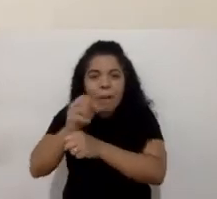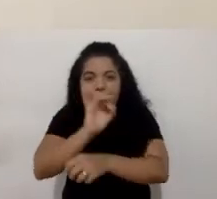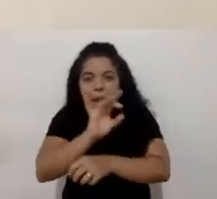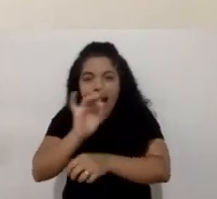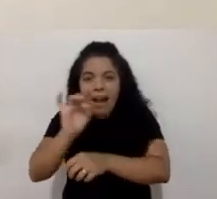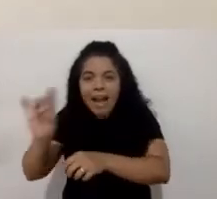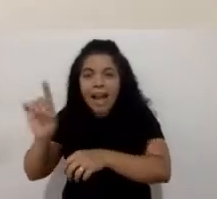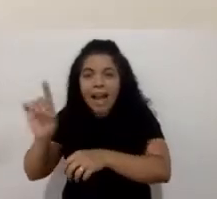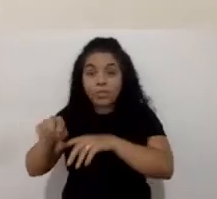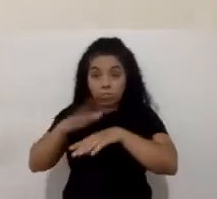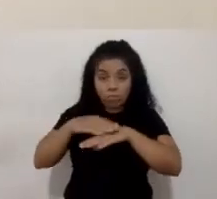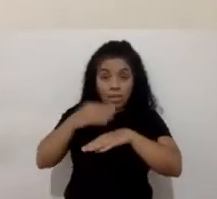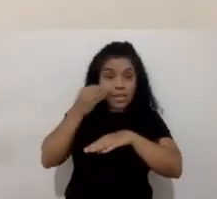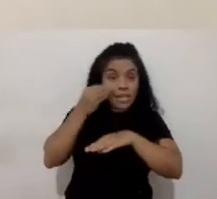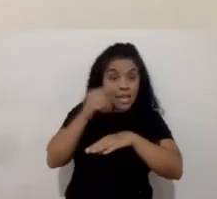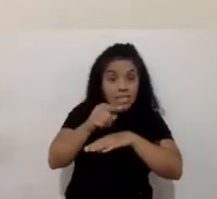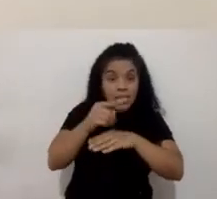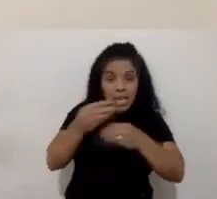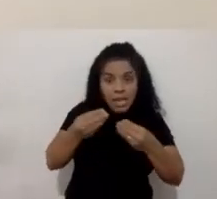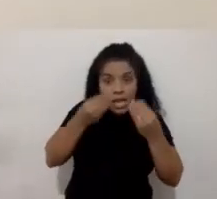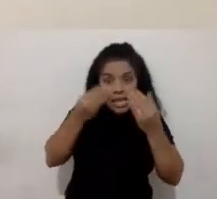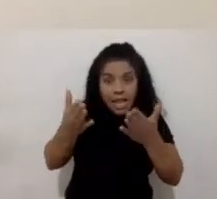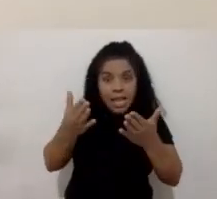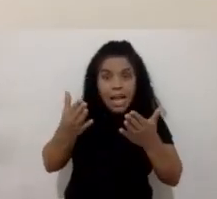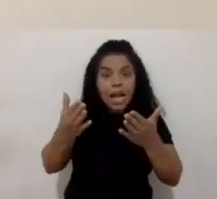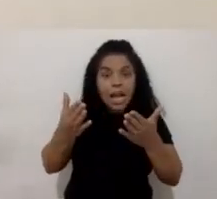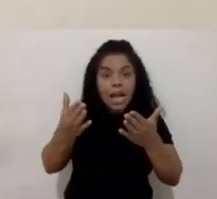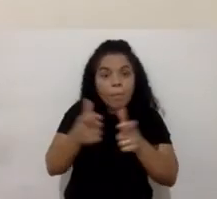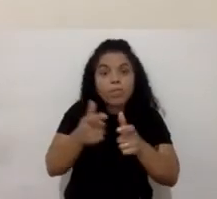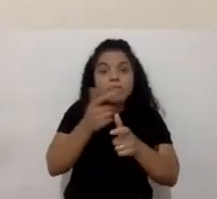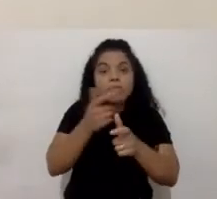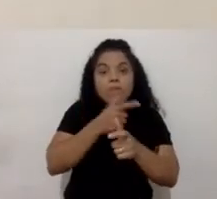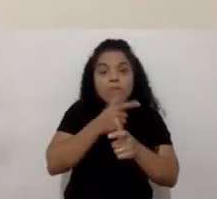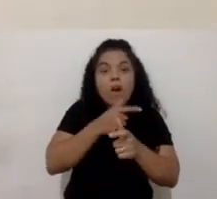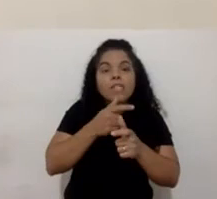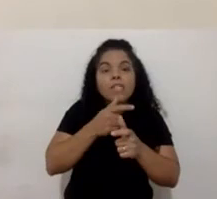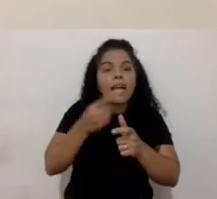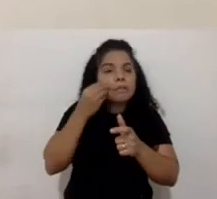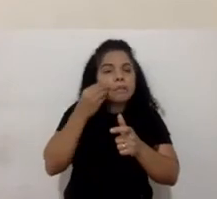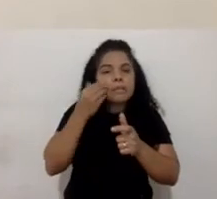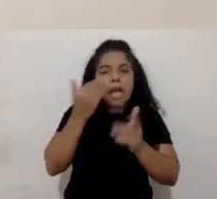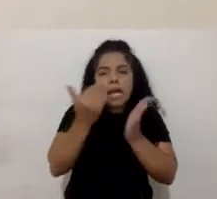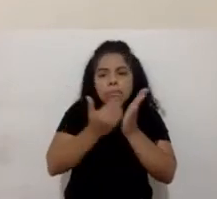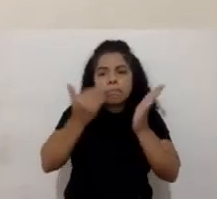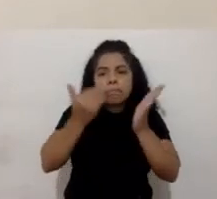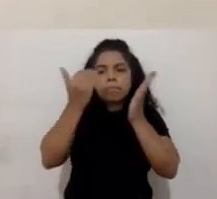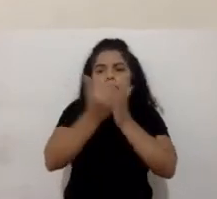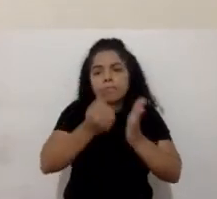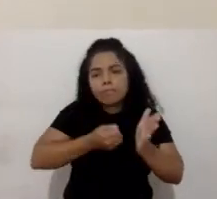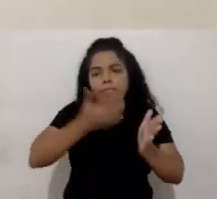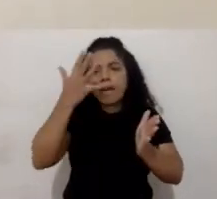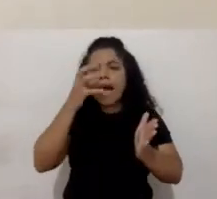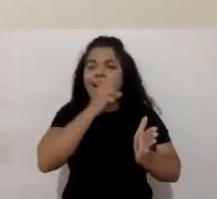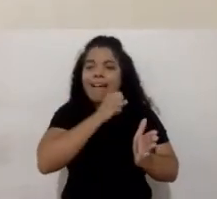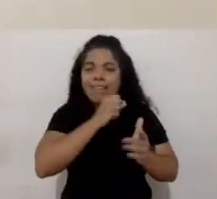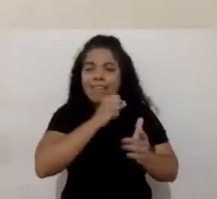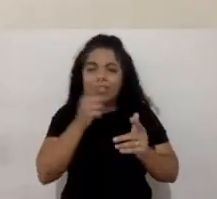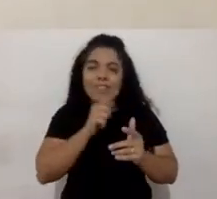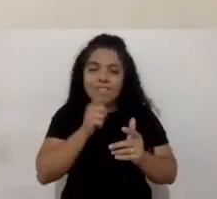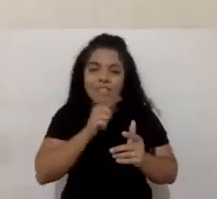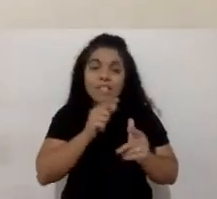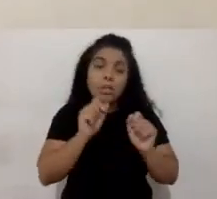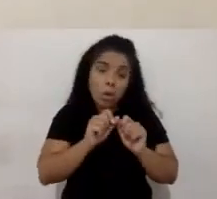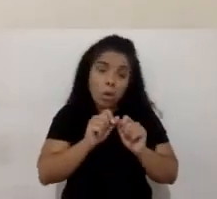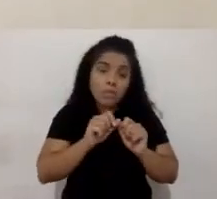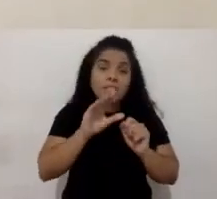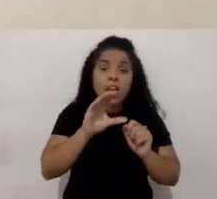up those testing. And you can rely on things like contract testing and so on to try to catch, to